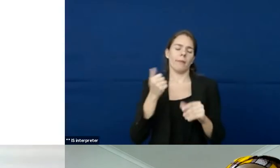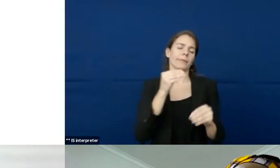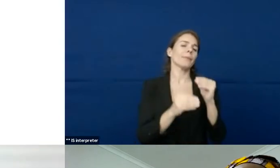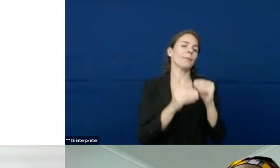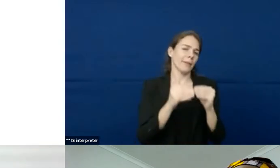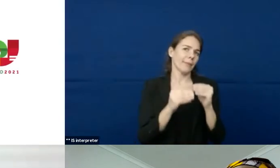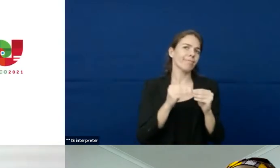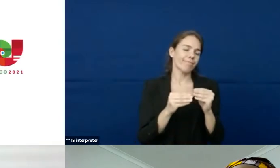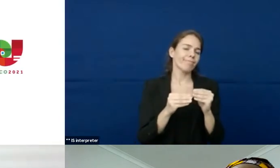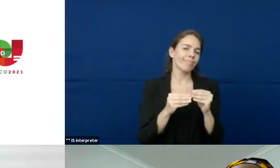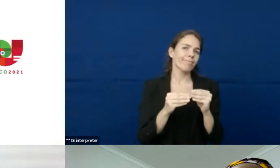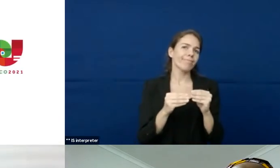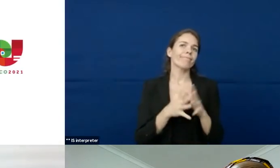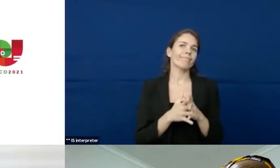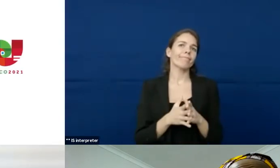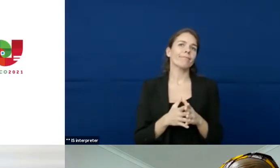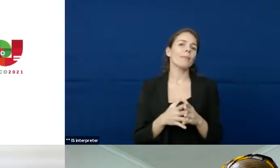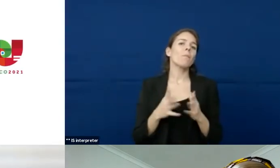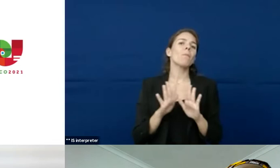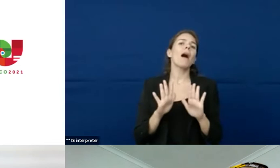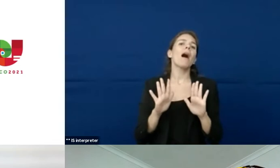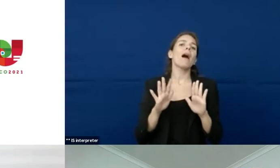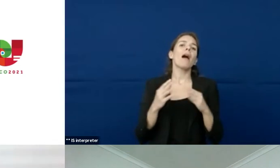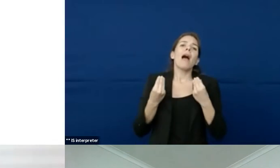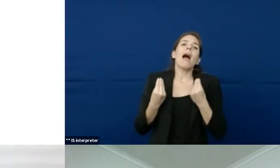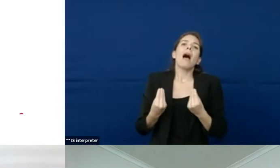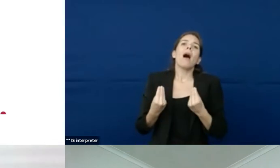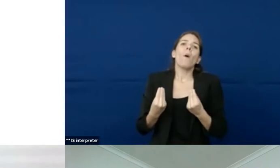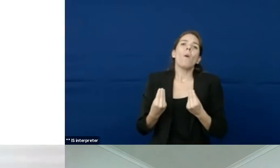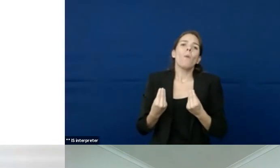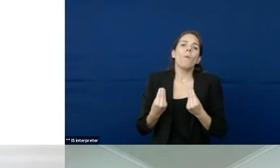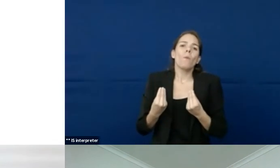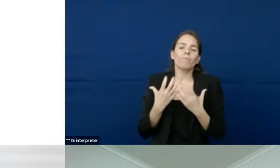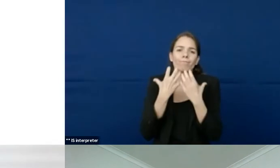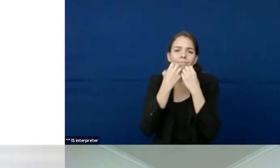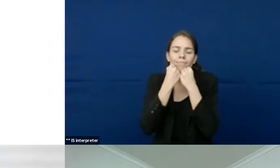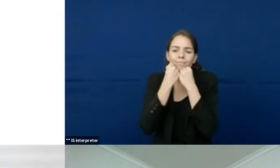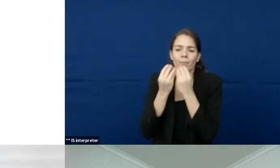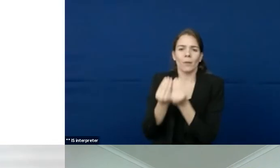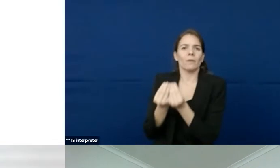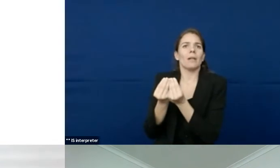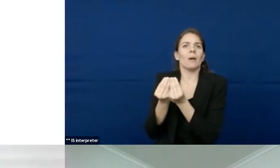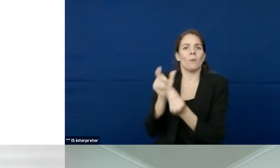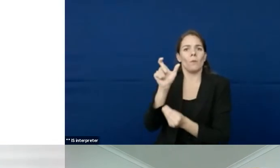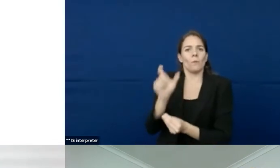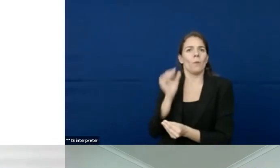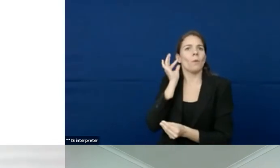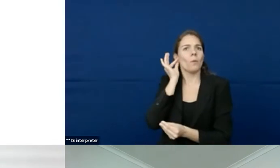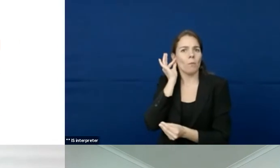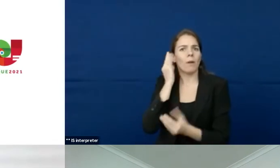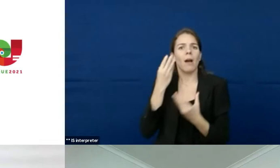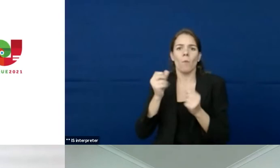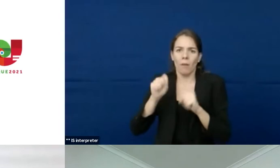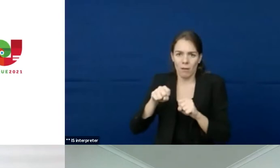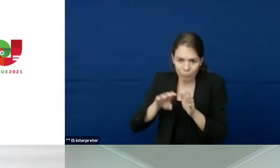The health sector, however, has a very important place to play in